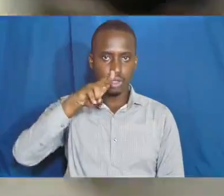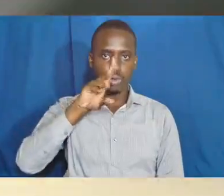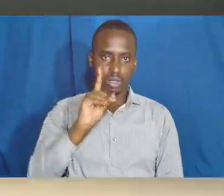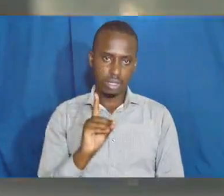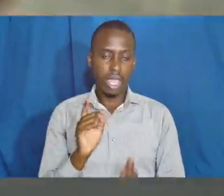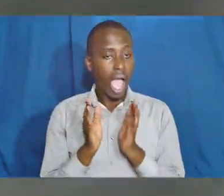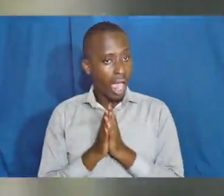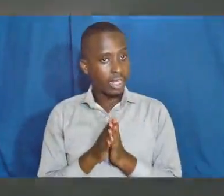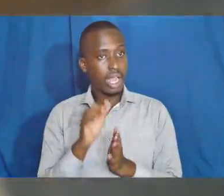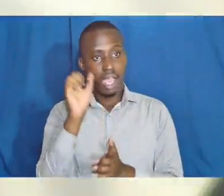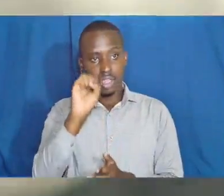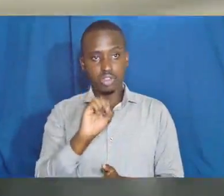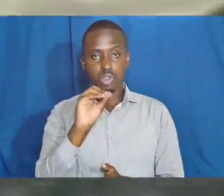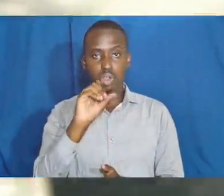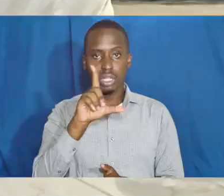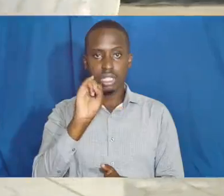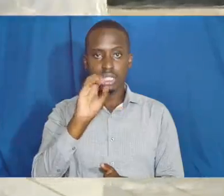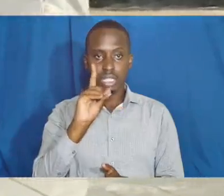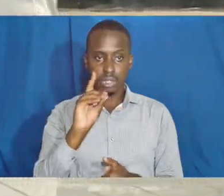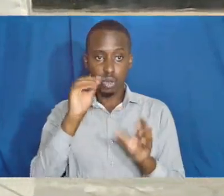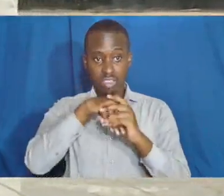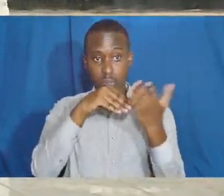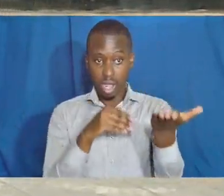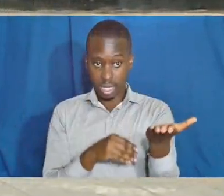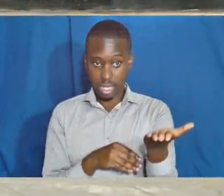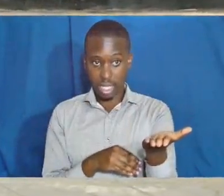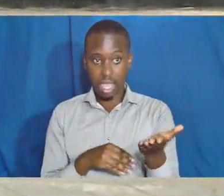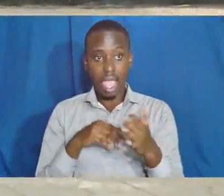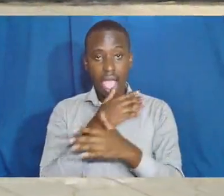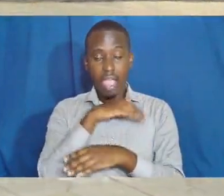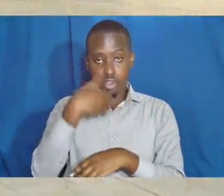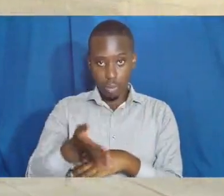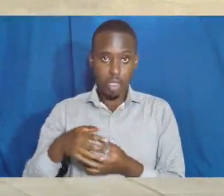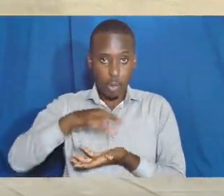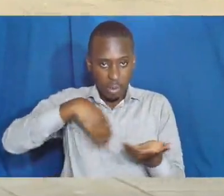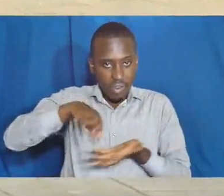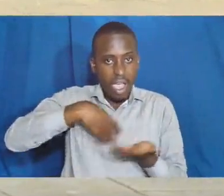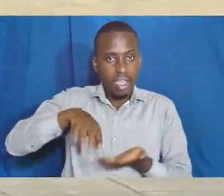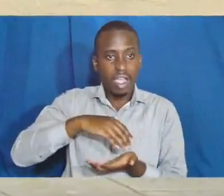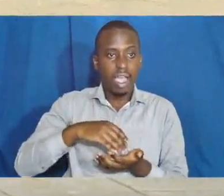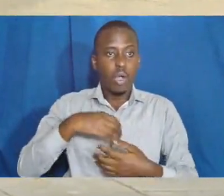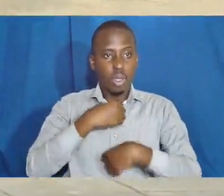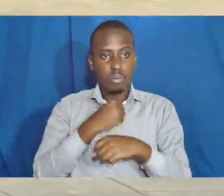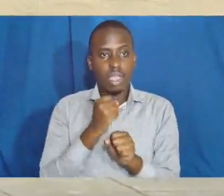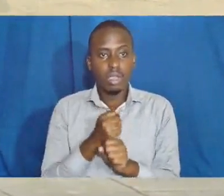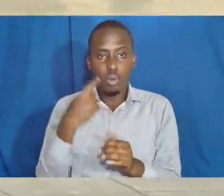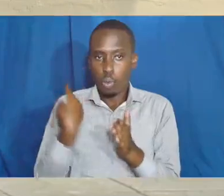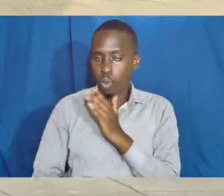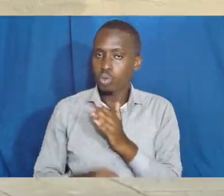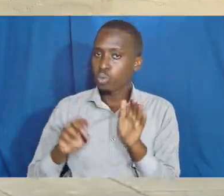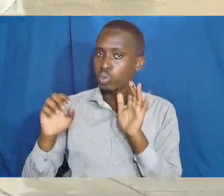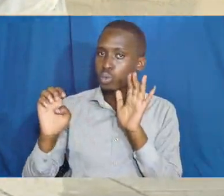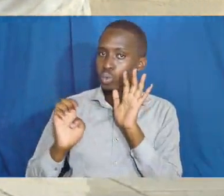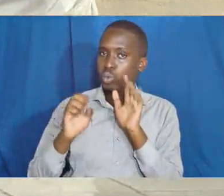put in this liquid. So here, after dissolving together, we make what we call a